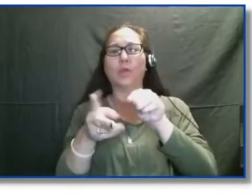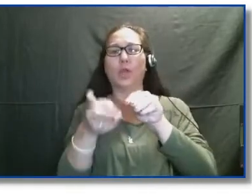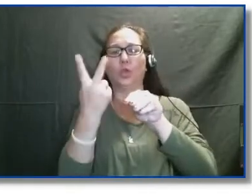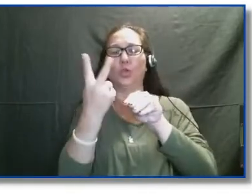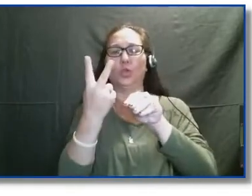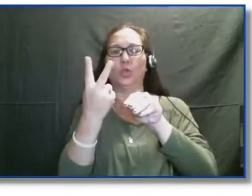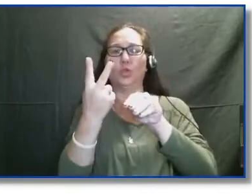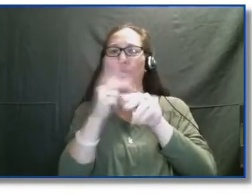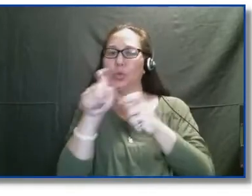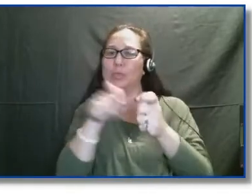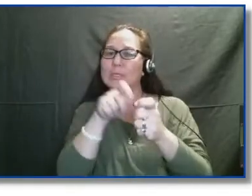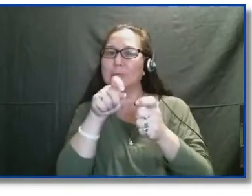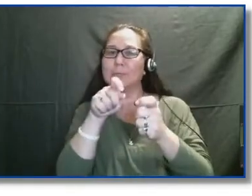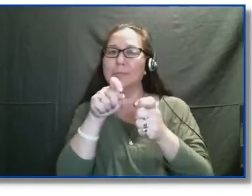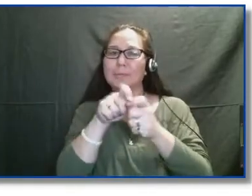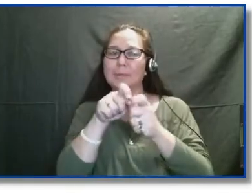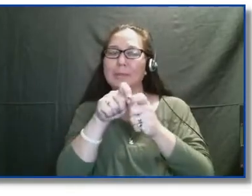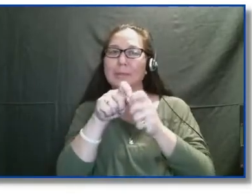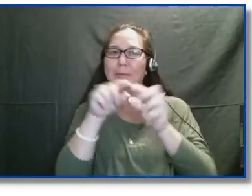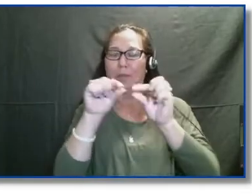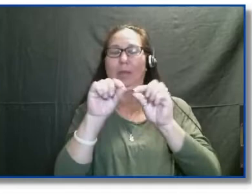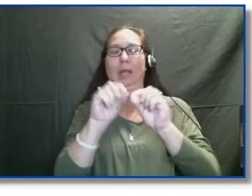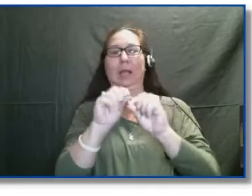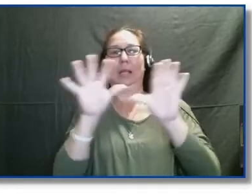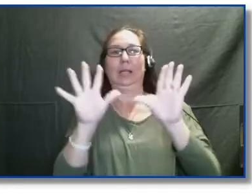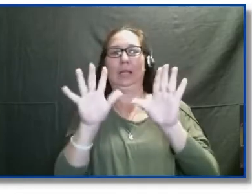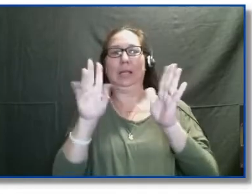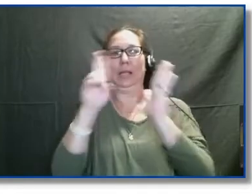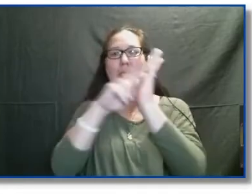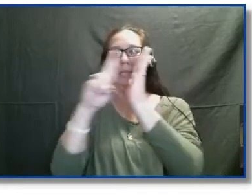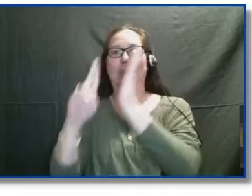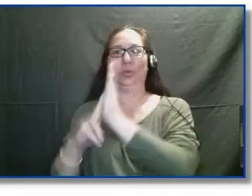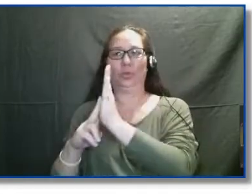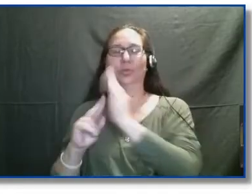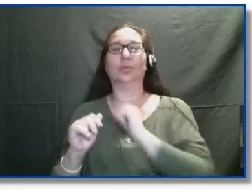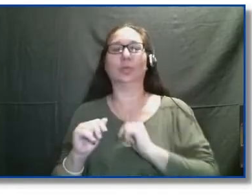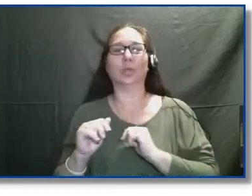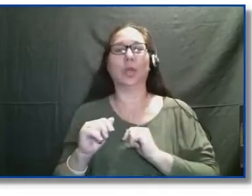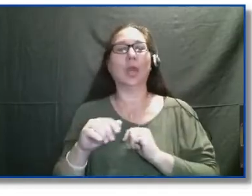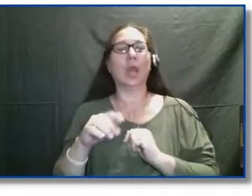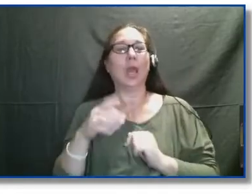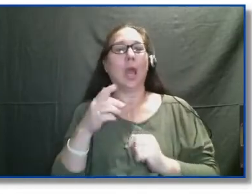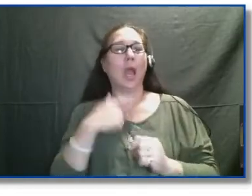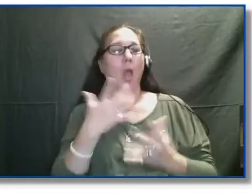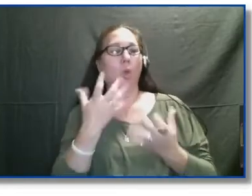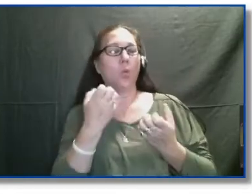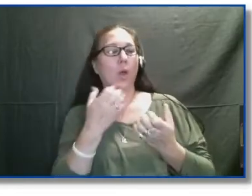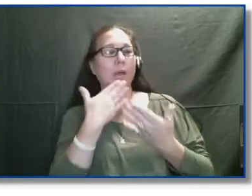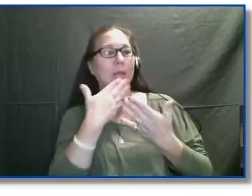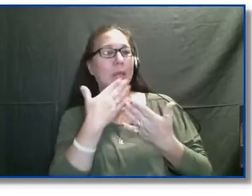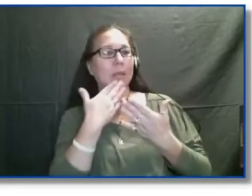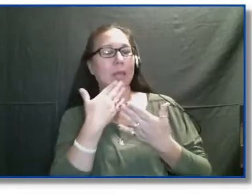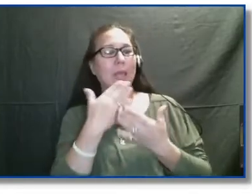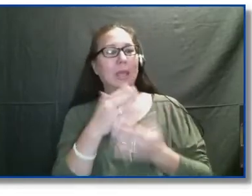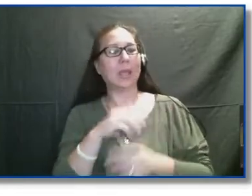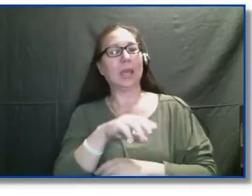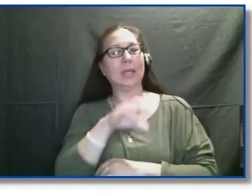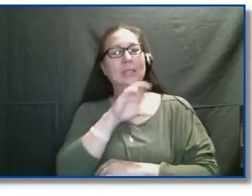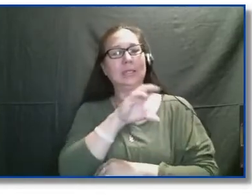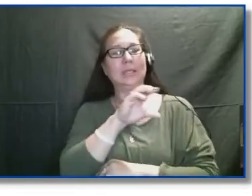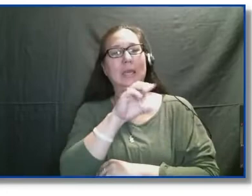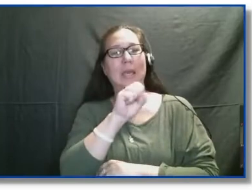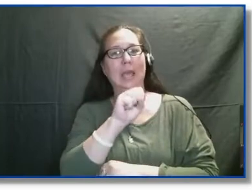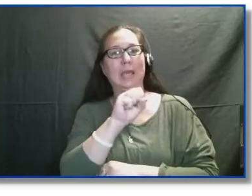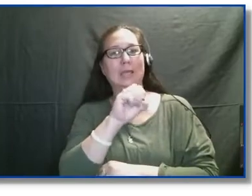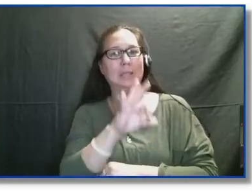signatures. And we want to thank John Guttag and his excellent crew at CSAIL for figuring that out, because